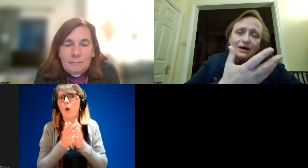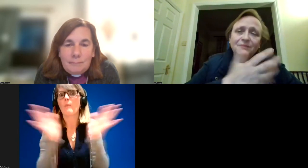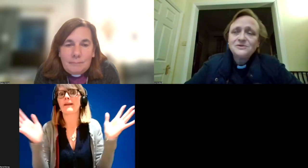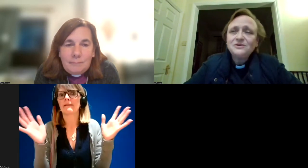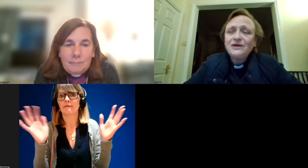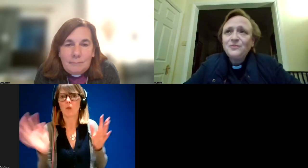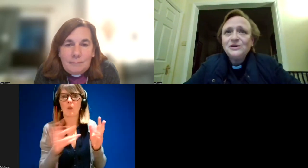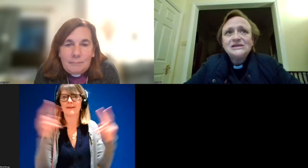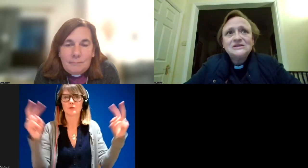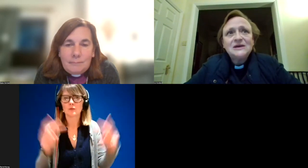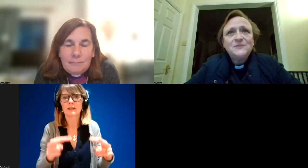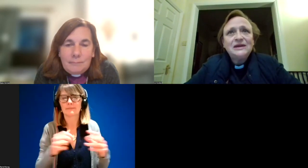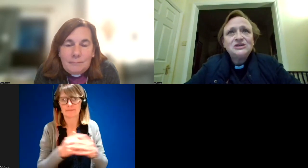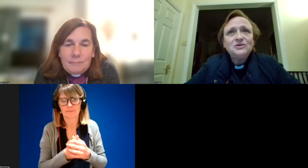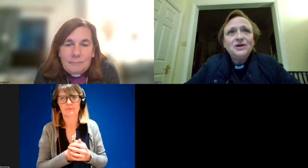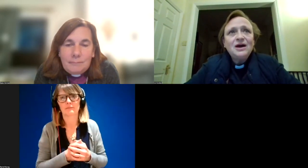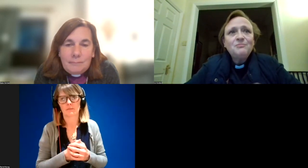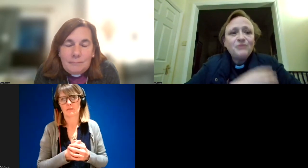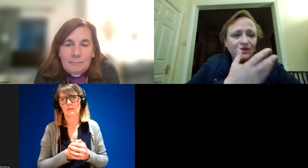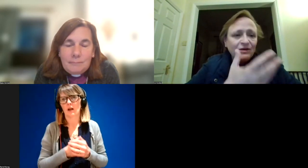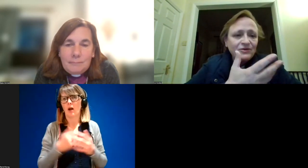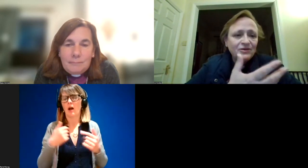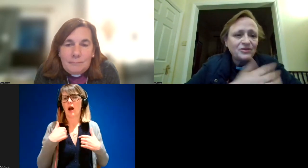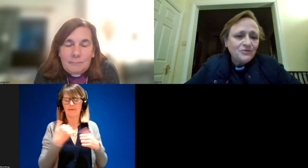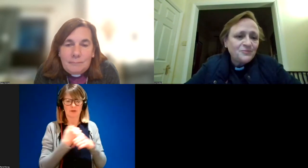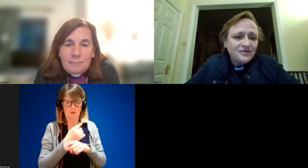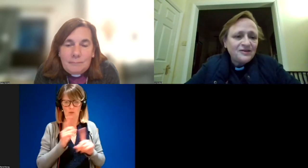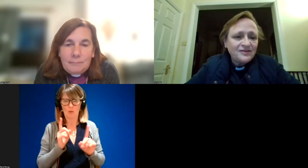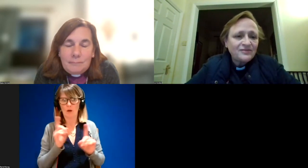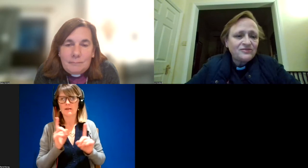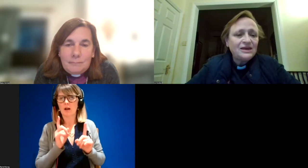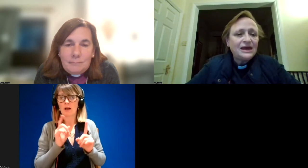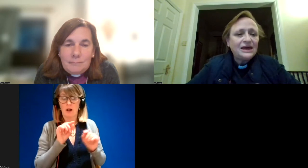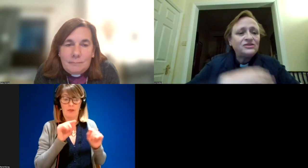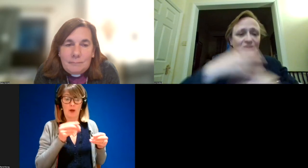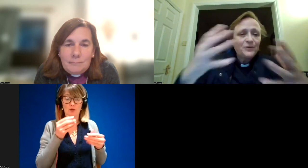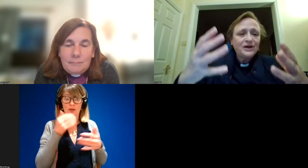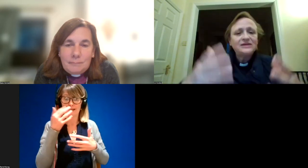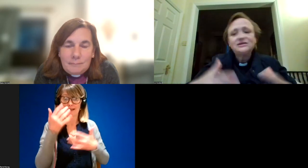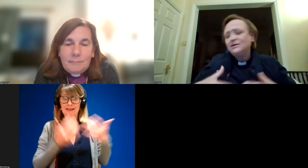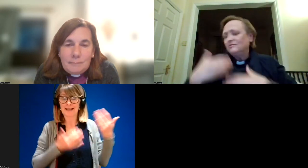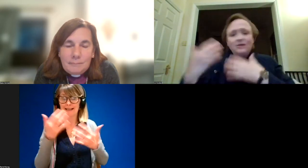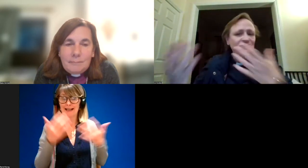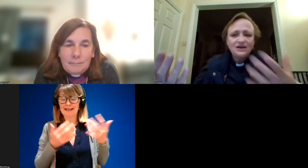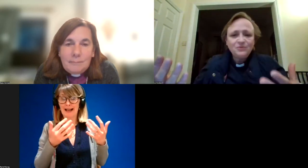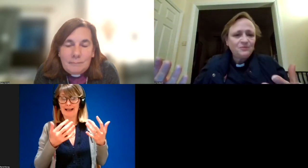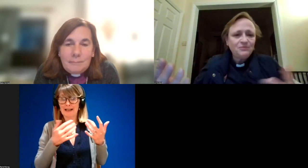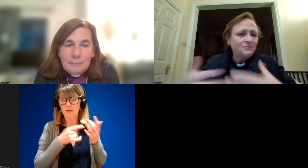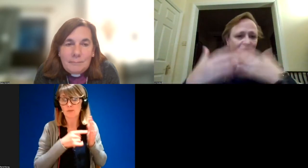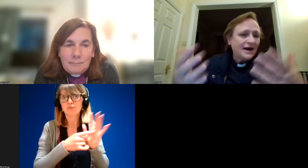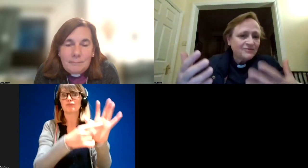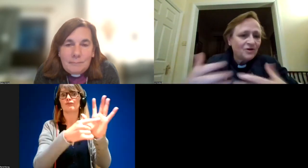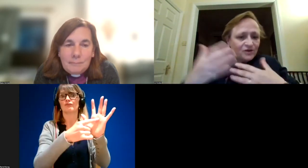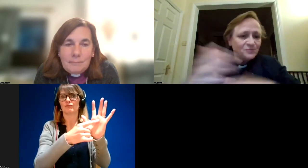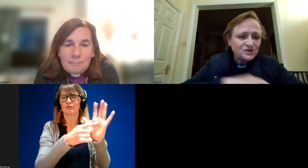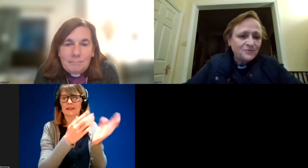or I've been able to do at various points, has been to bring those statistics into the open. And so I've shared them with